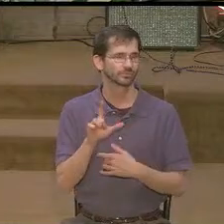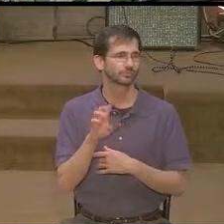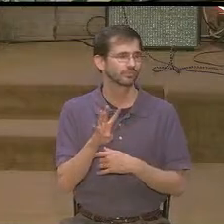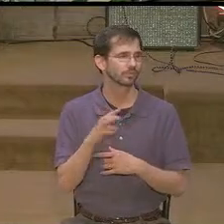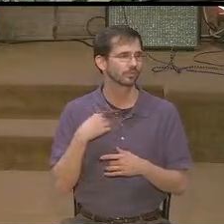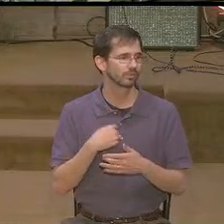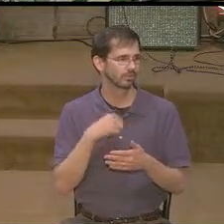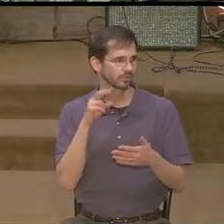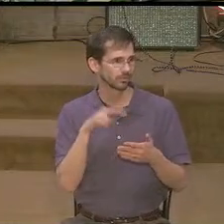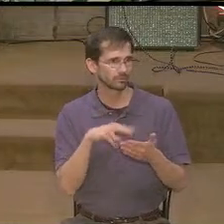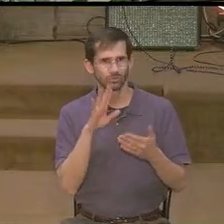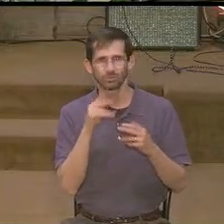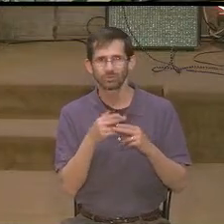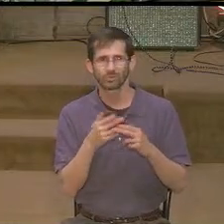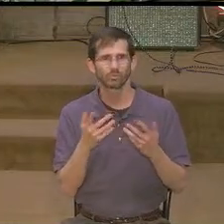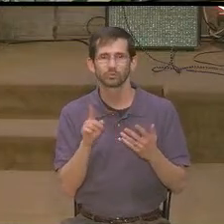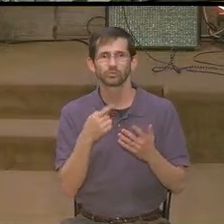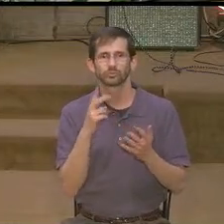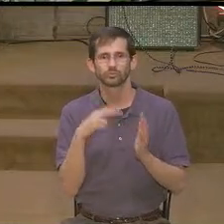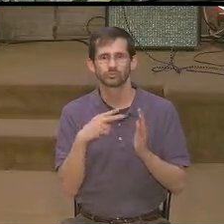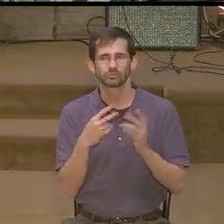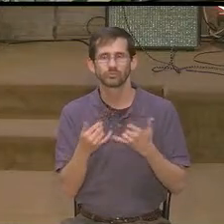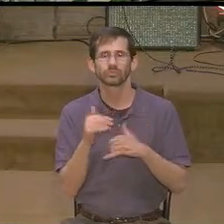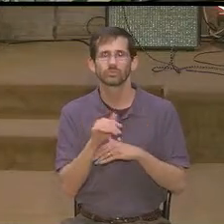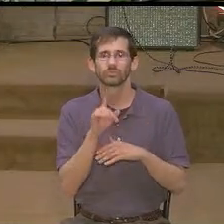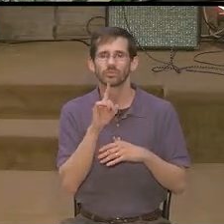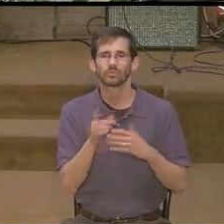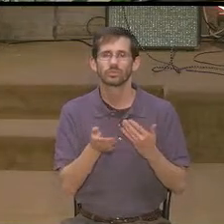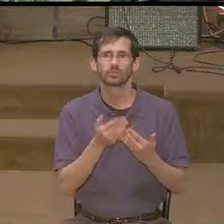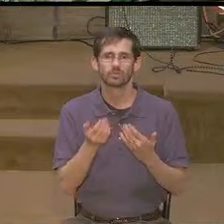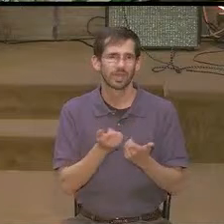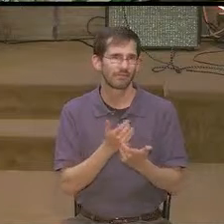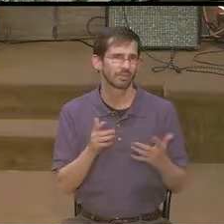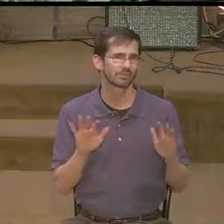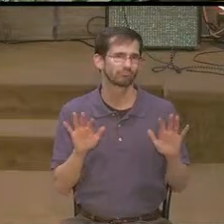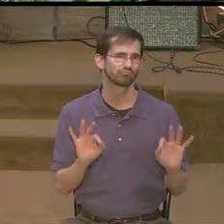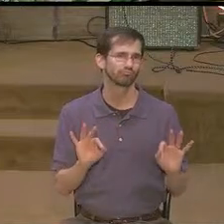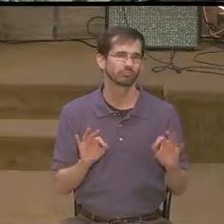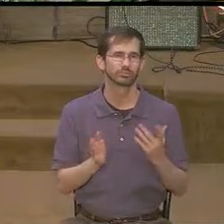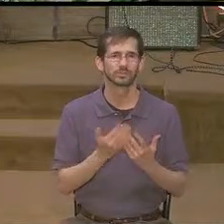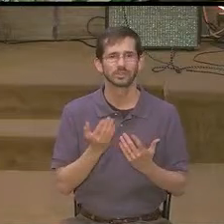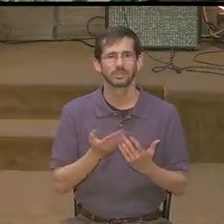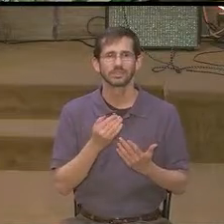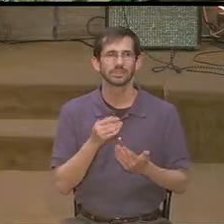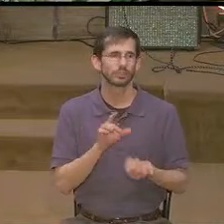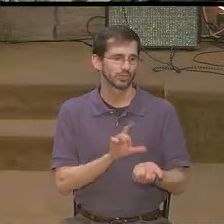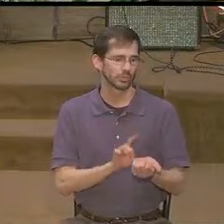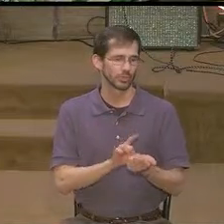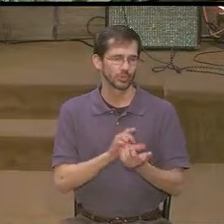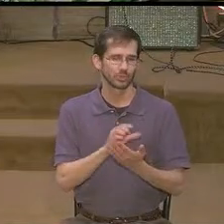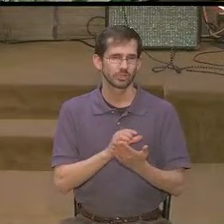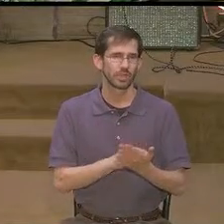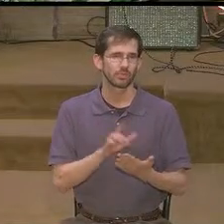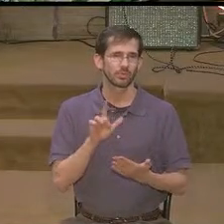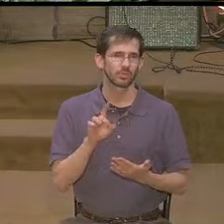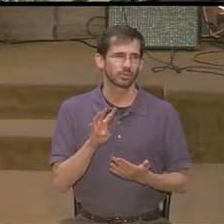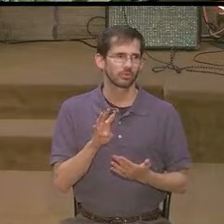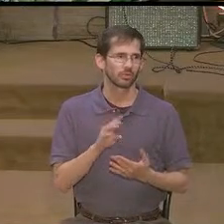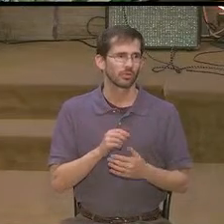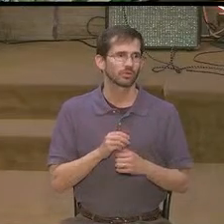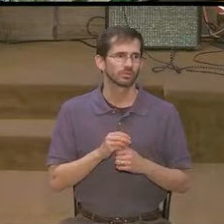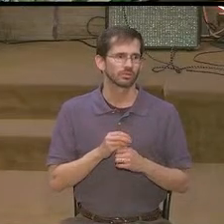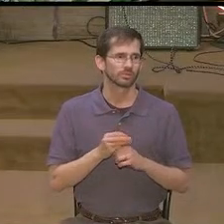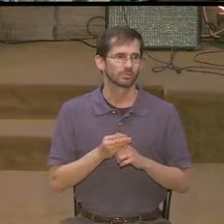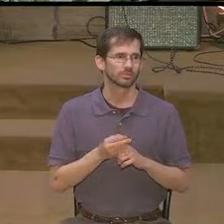we're just going to read tonight. Just nice and easy. Everything's nice and easy. Luke chapter 24,